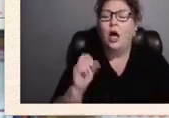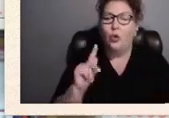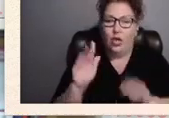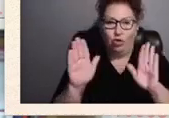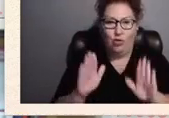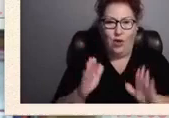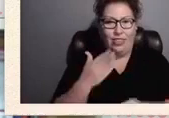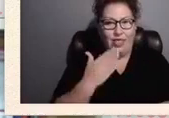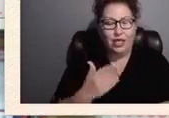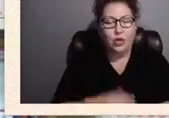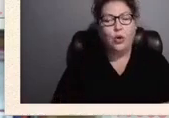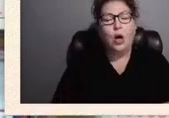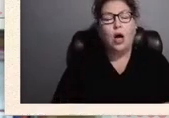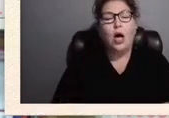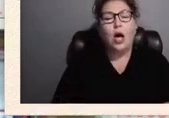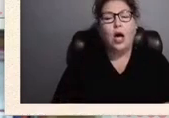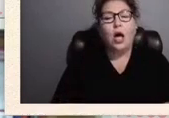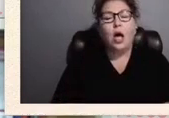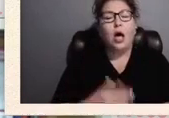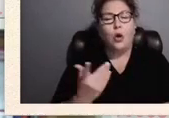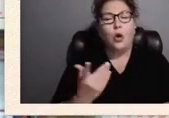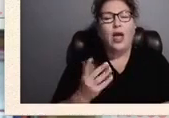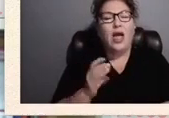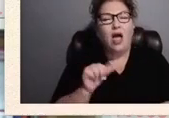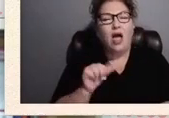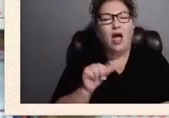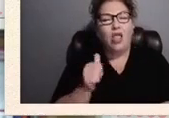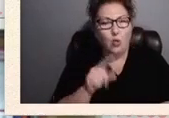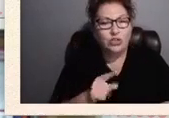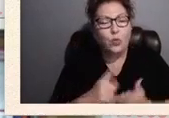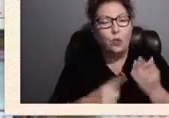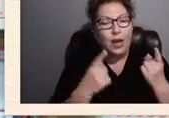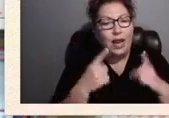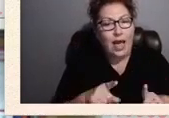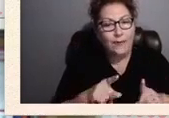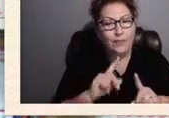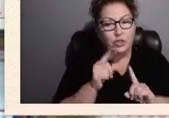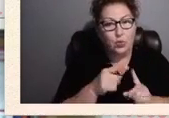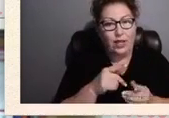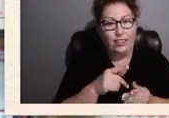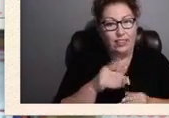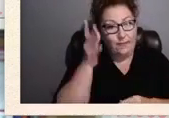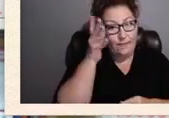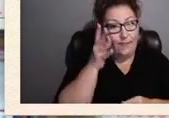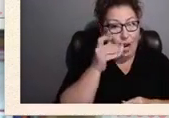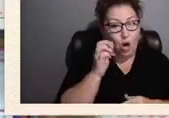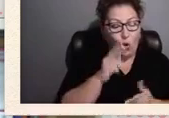How about what happens when the payee or parent dies?